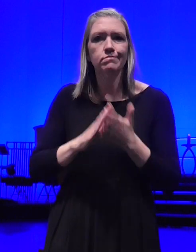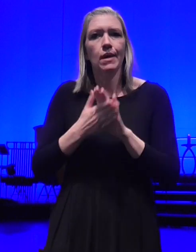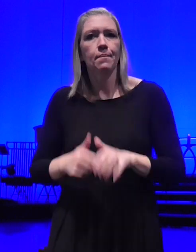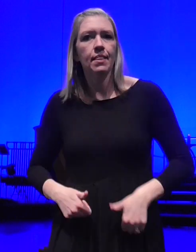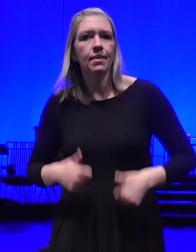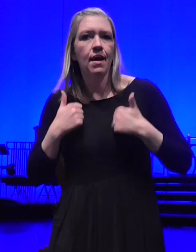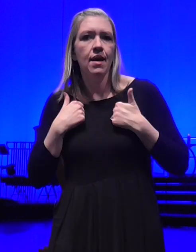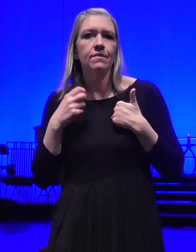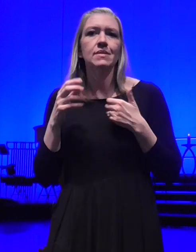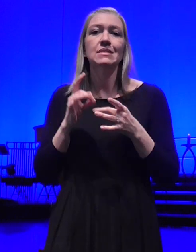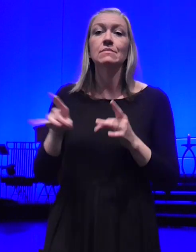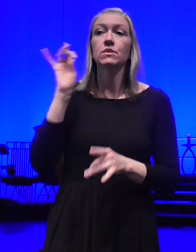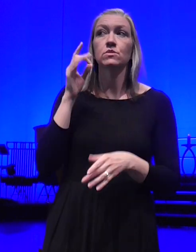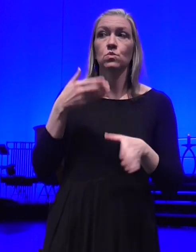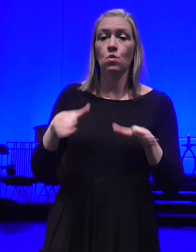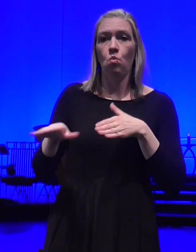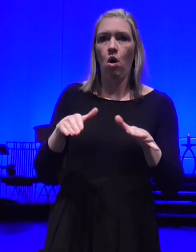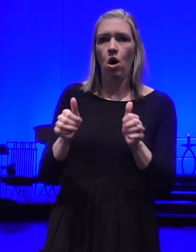Howard Thurman.